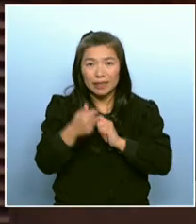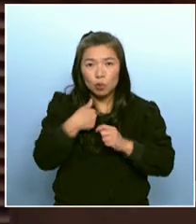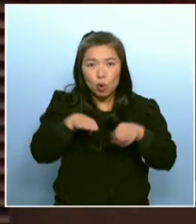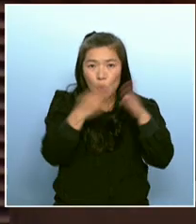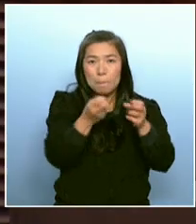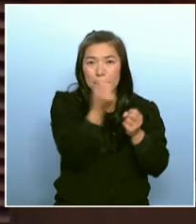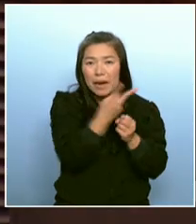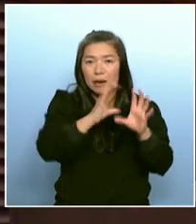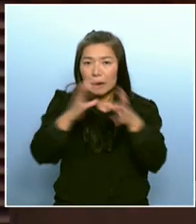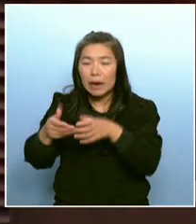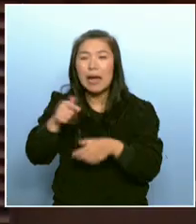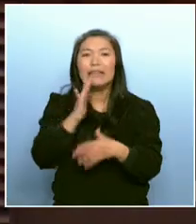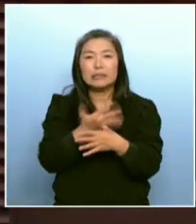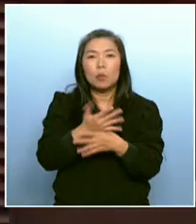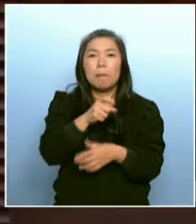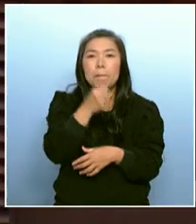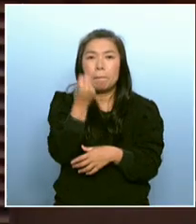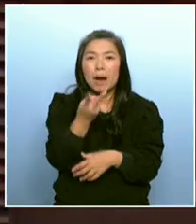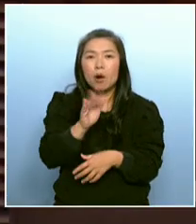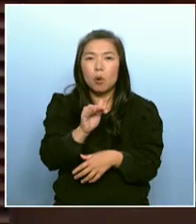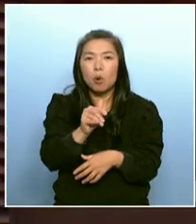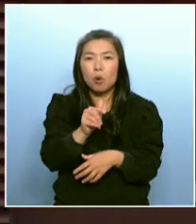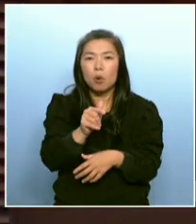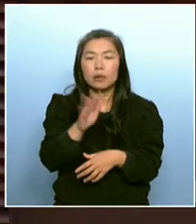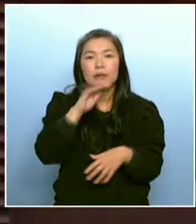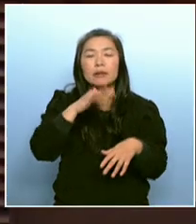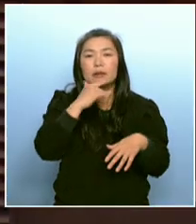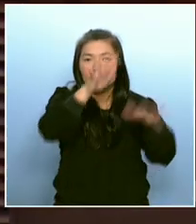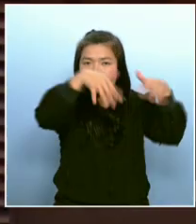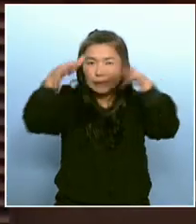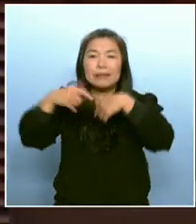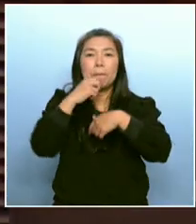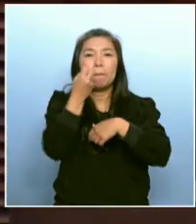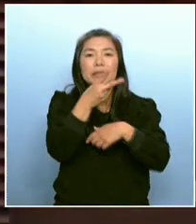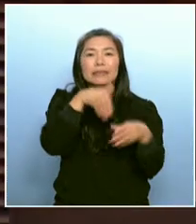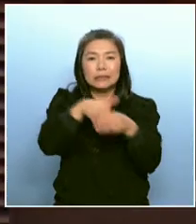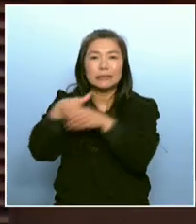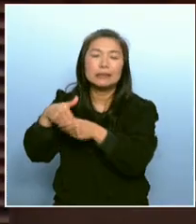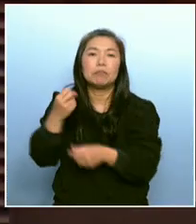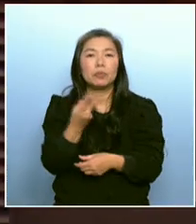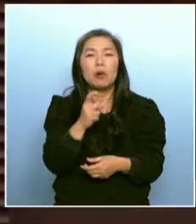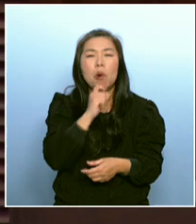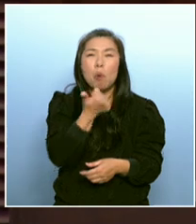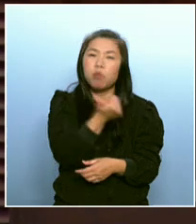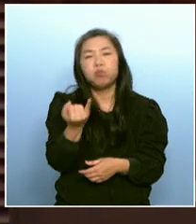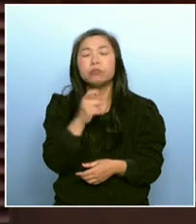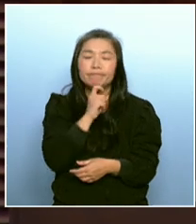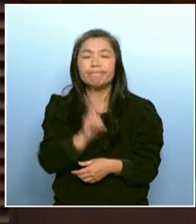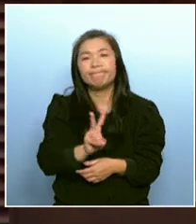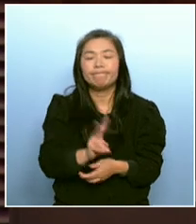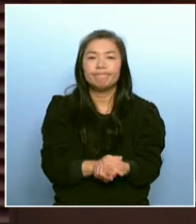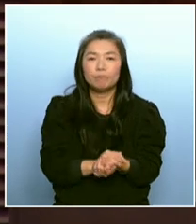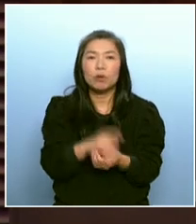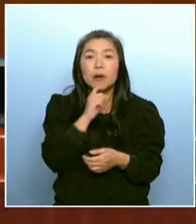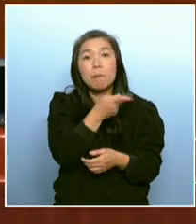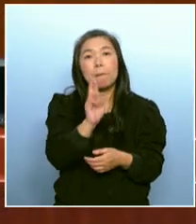up the entire program themselves. So that's why we have two channels for